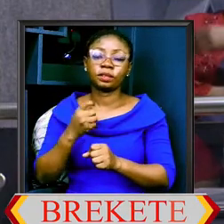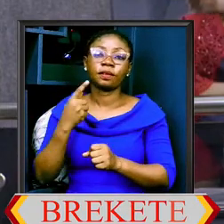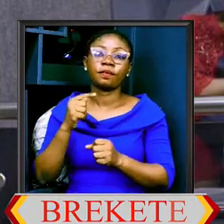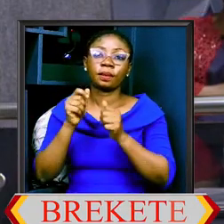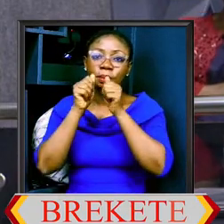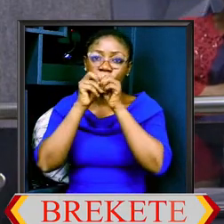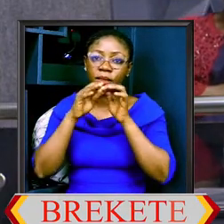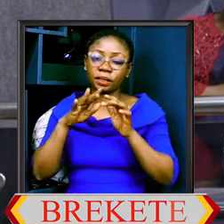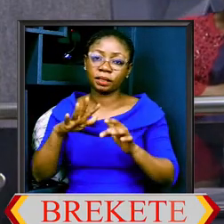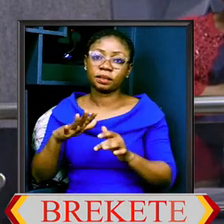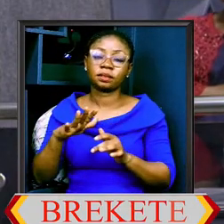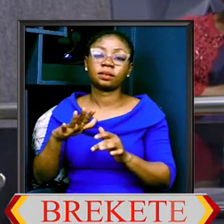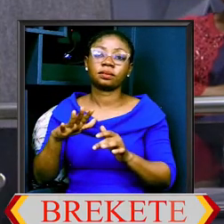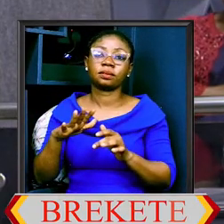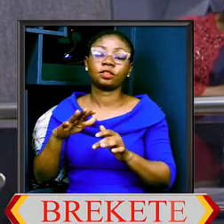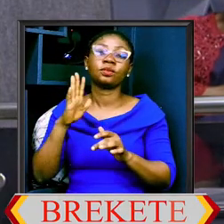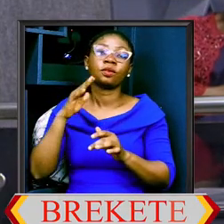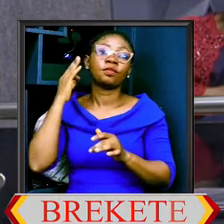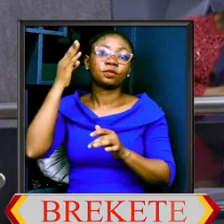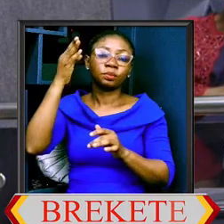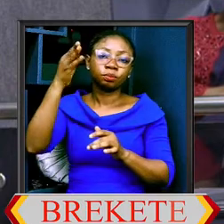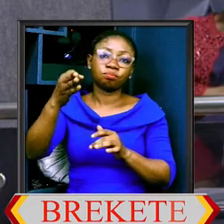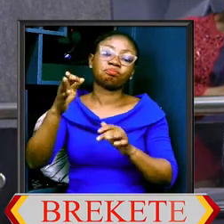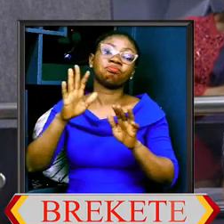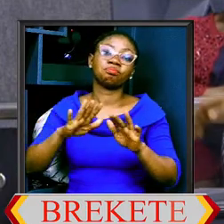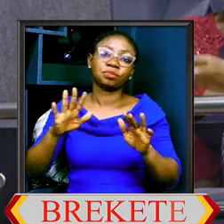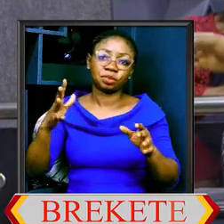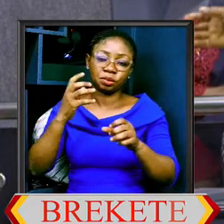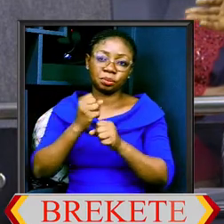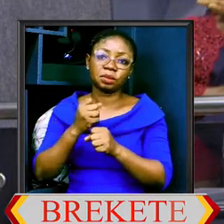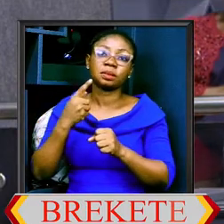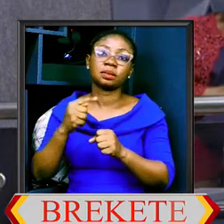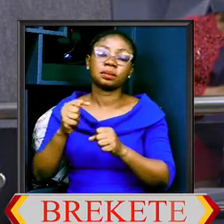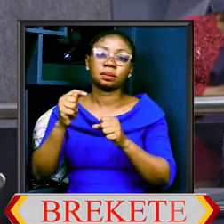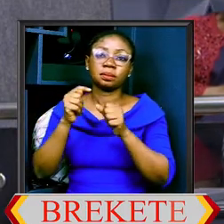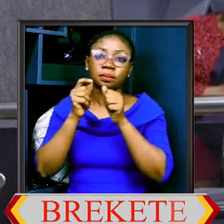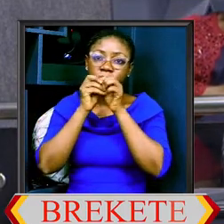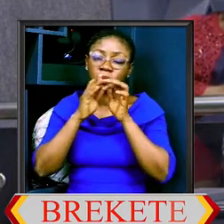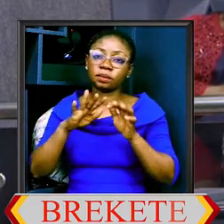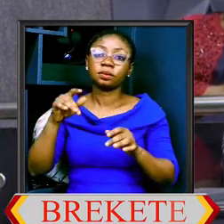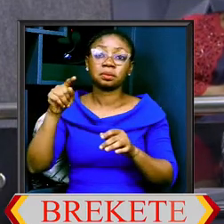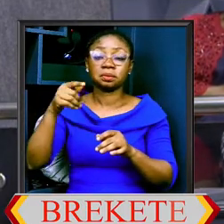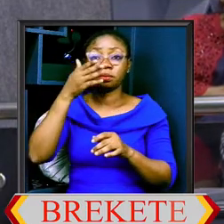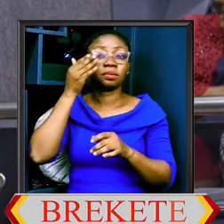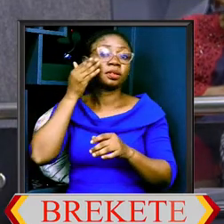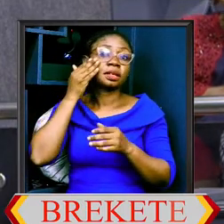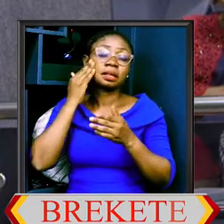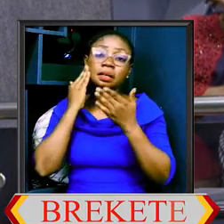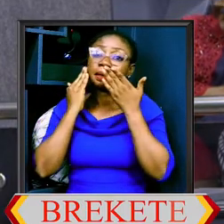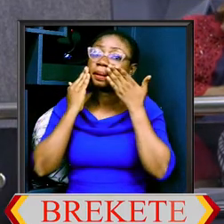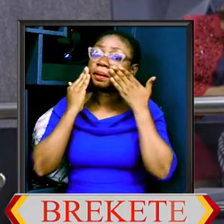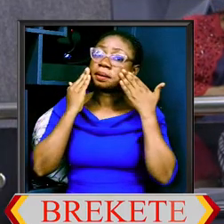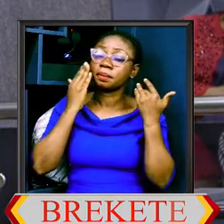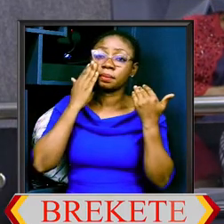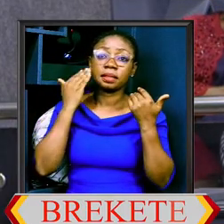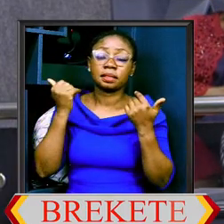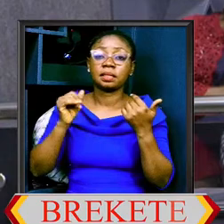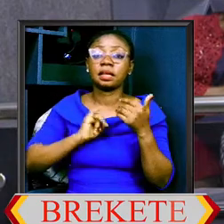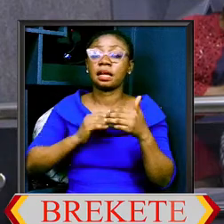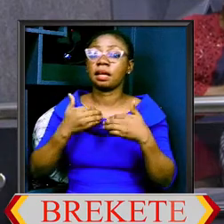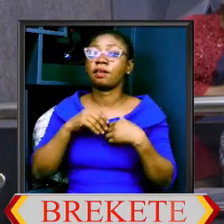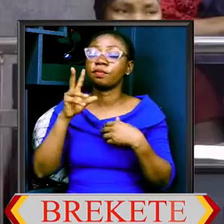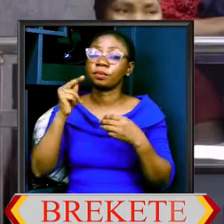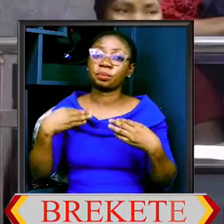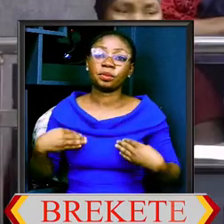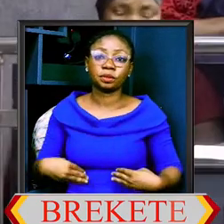Your generation will receive the blessing. Daddy, you wipe away my tears. I've run over and over there to help